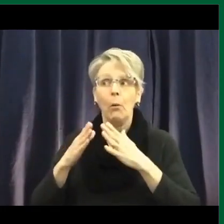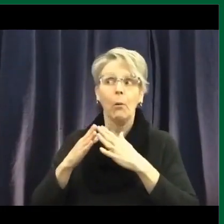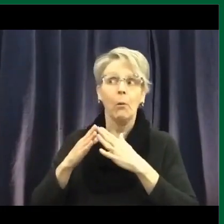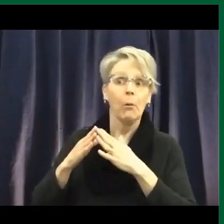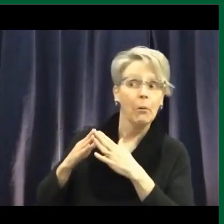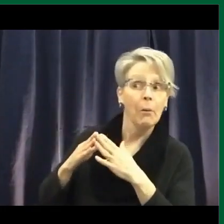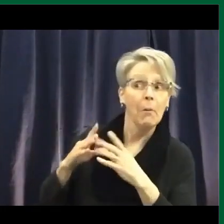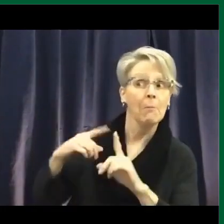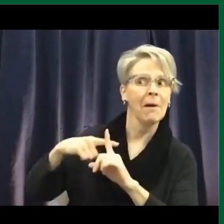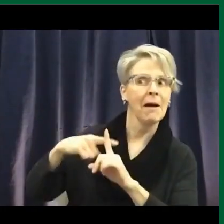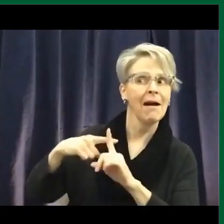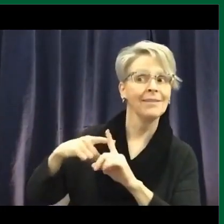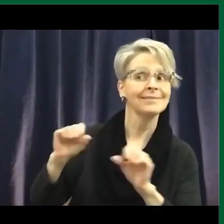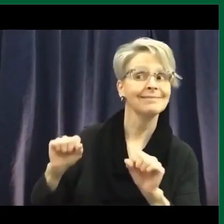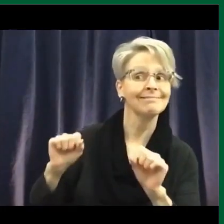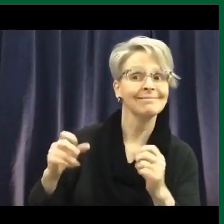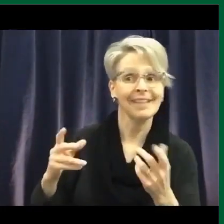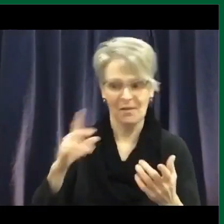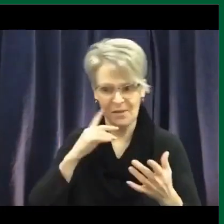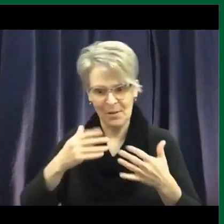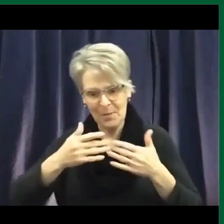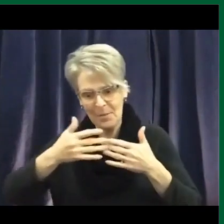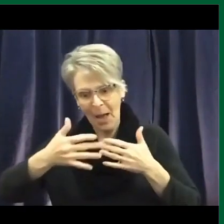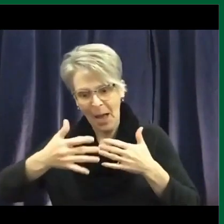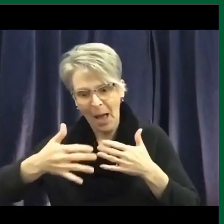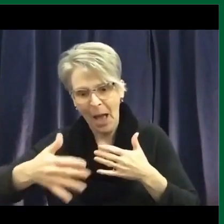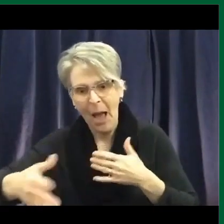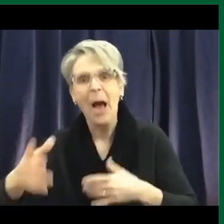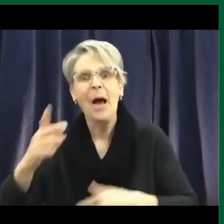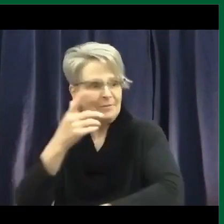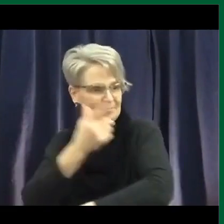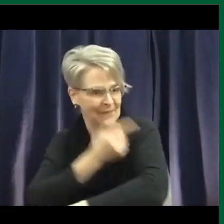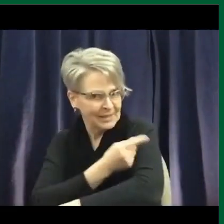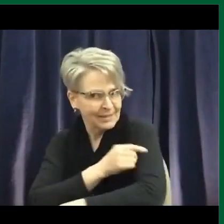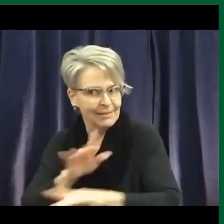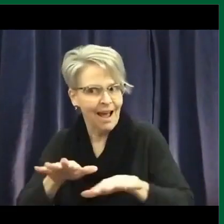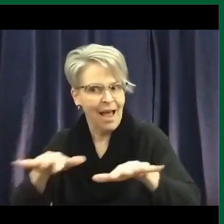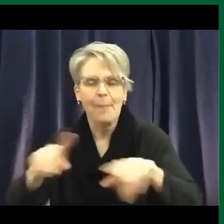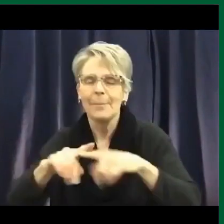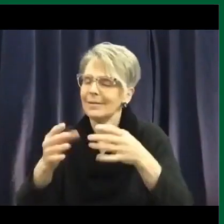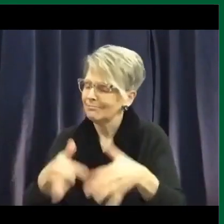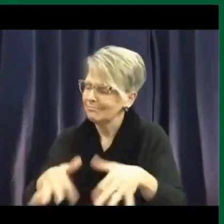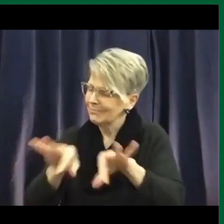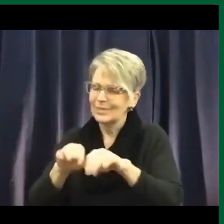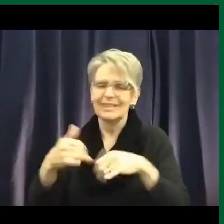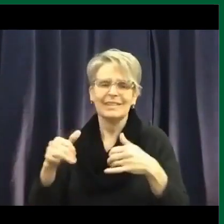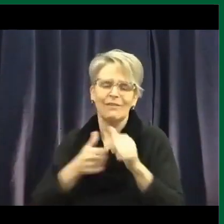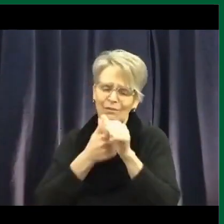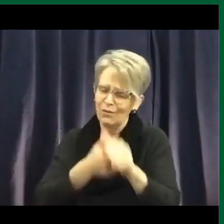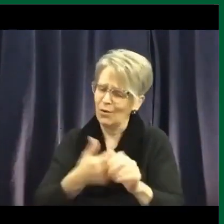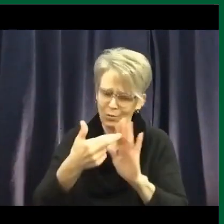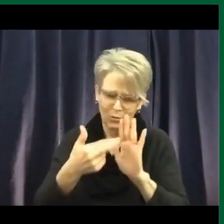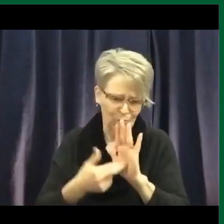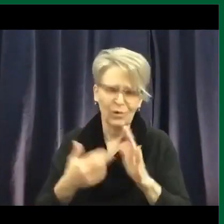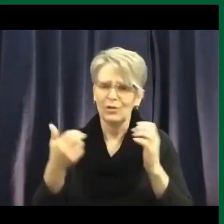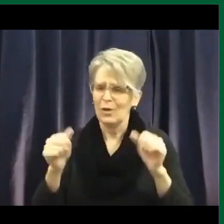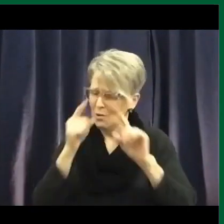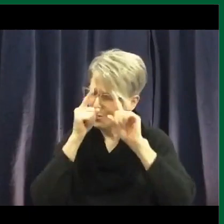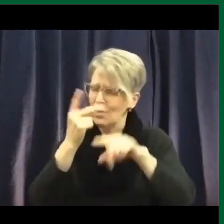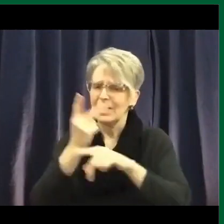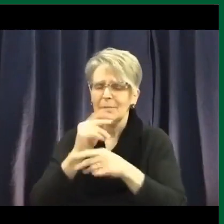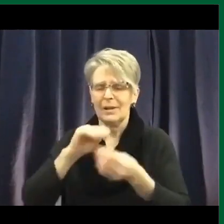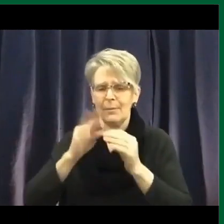few weeks before all of us will get vaccinated, 18 and older. But we do need to stay the course as much as possible to keep our overall numbers down